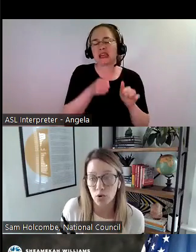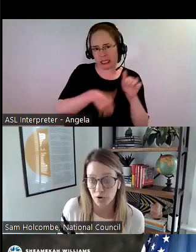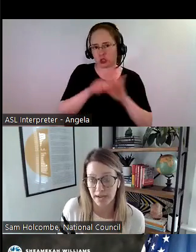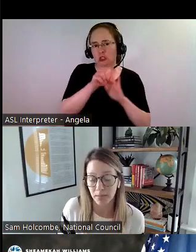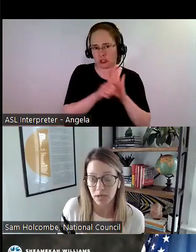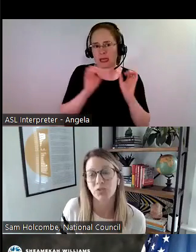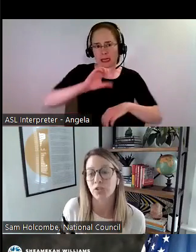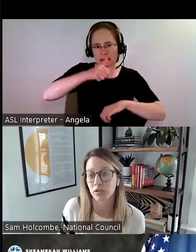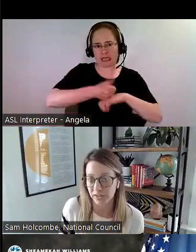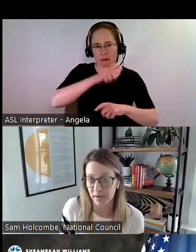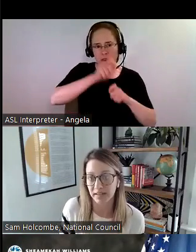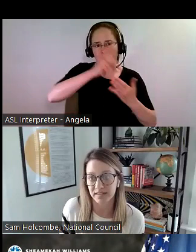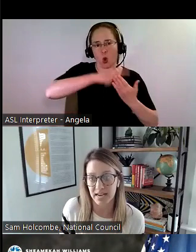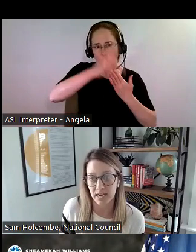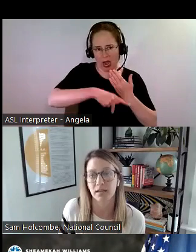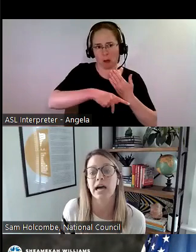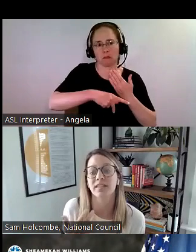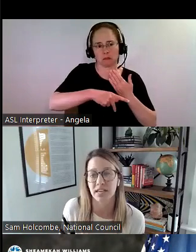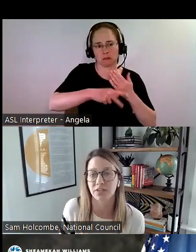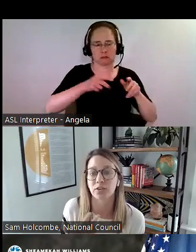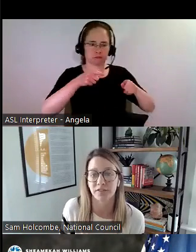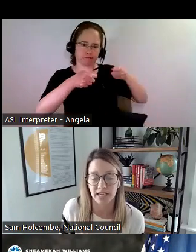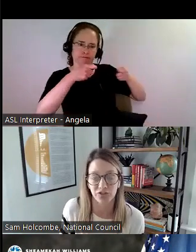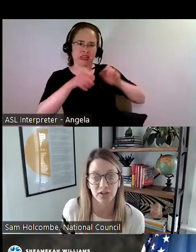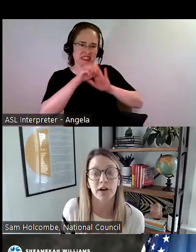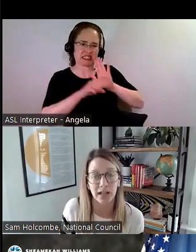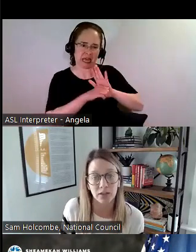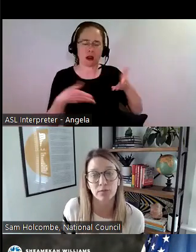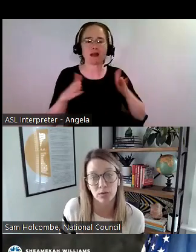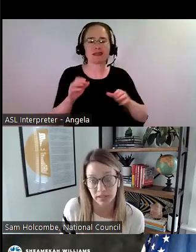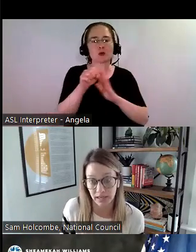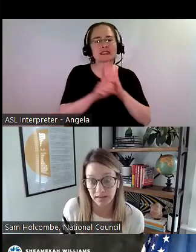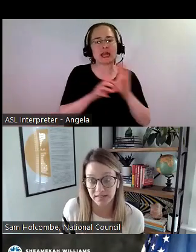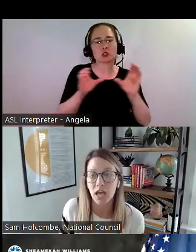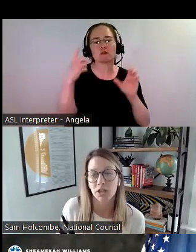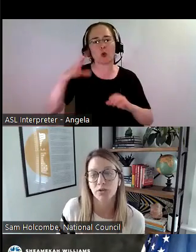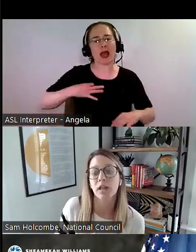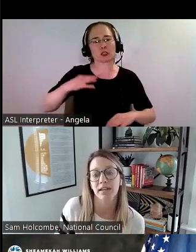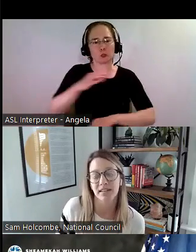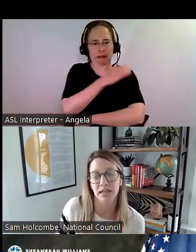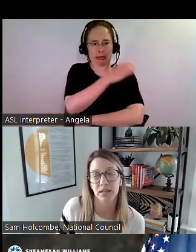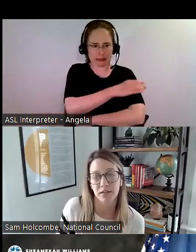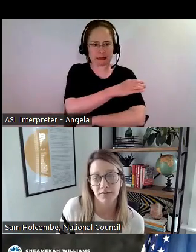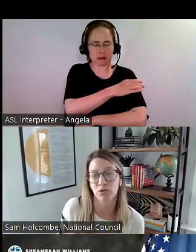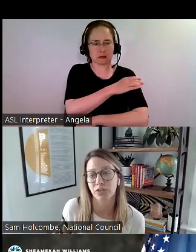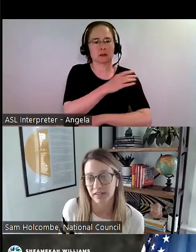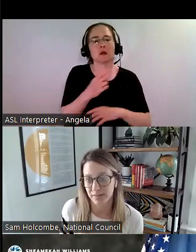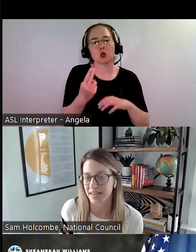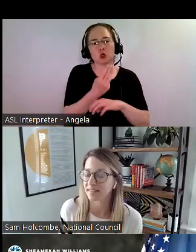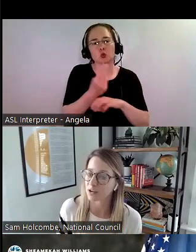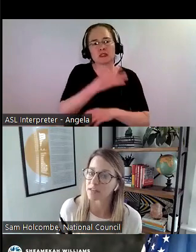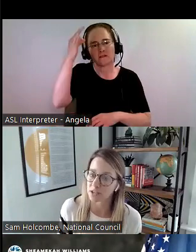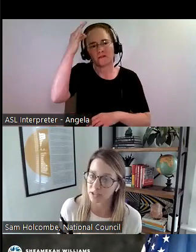establish a program, which is overseen by the state and allows state certification for eligible clinics utilizing the